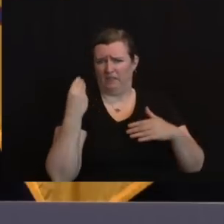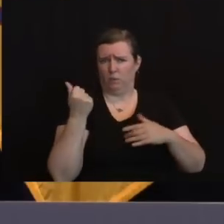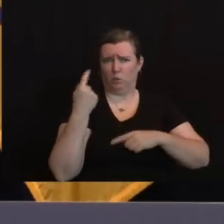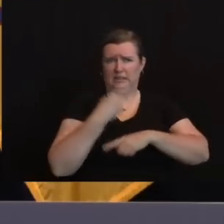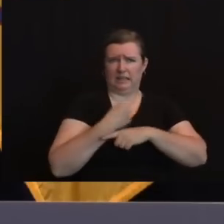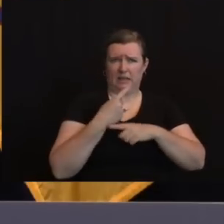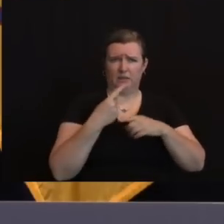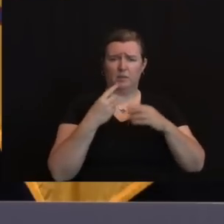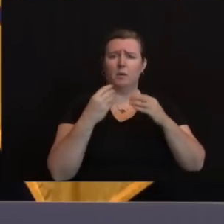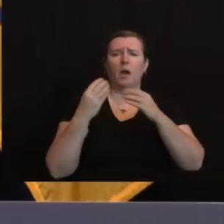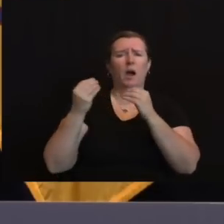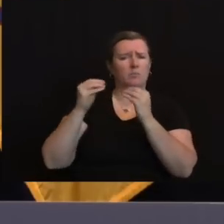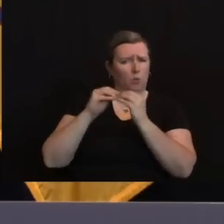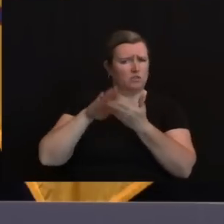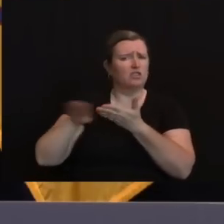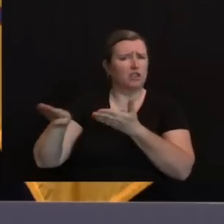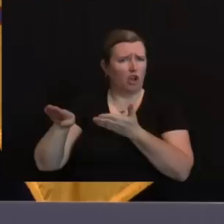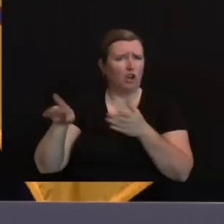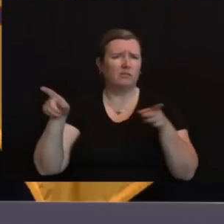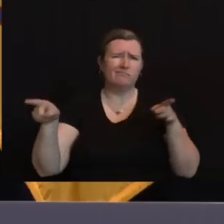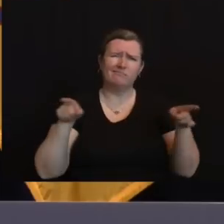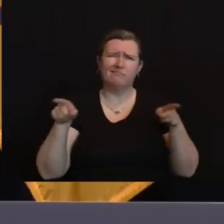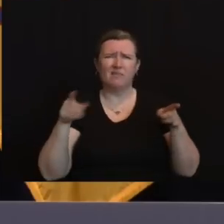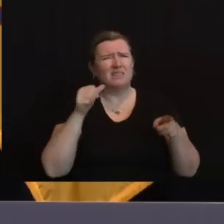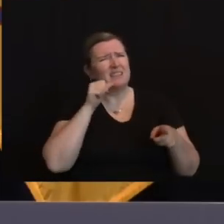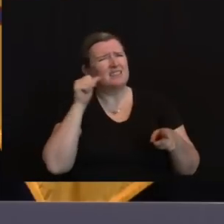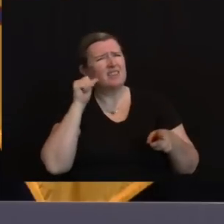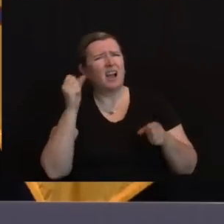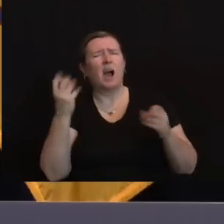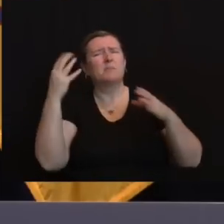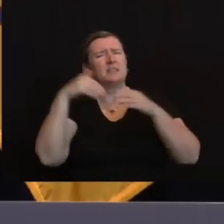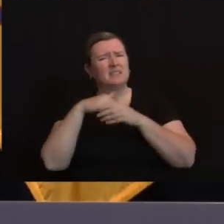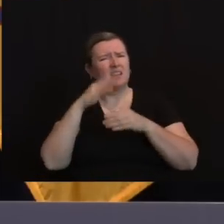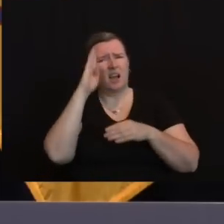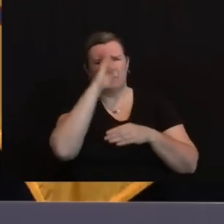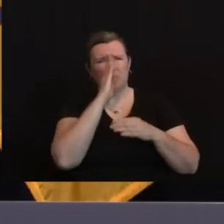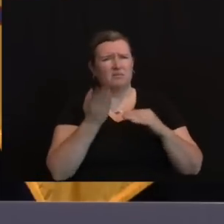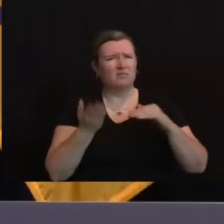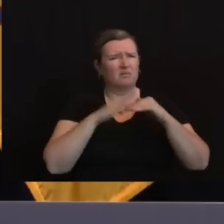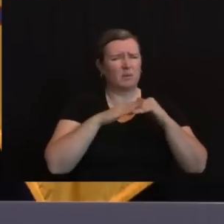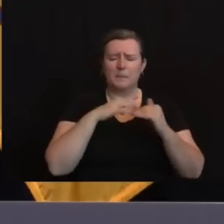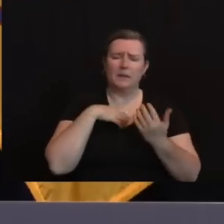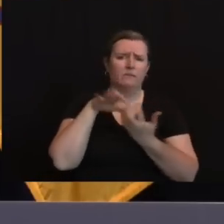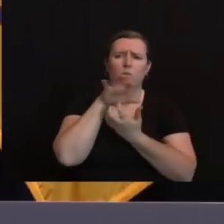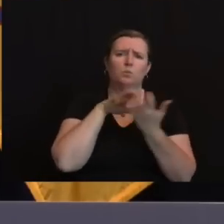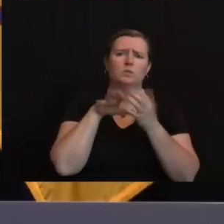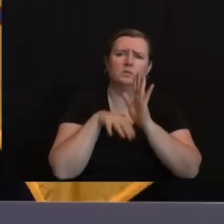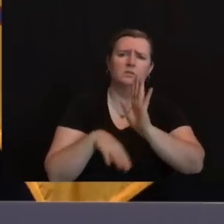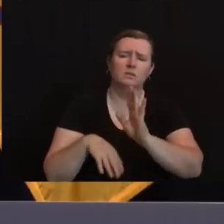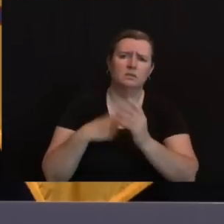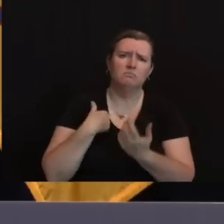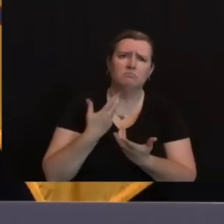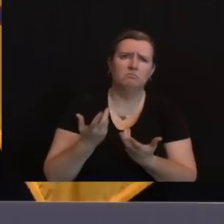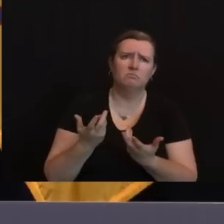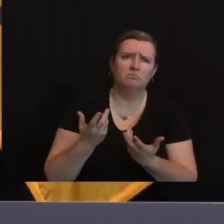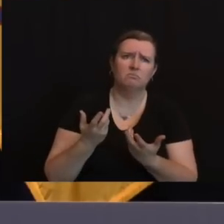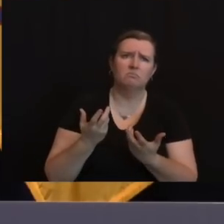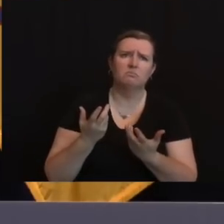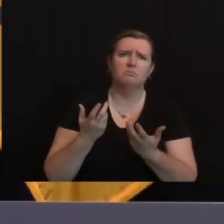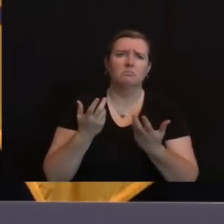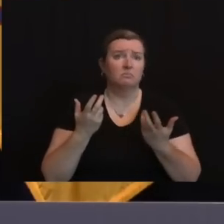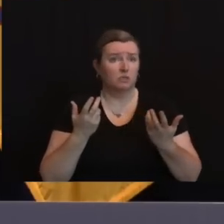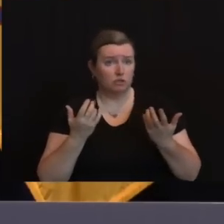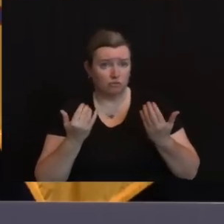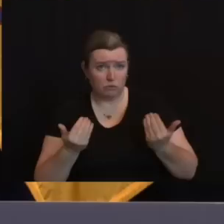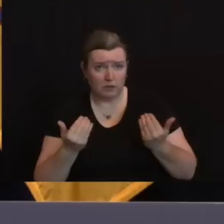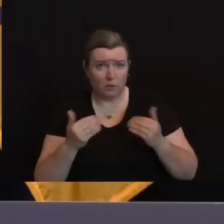but hospitalizations rose the other day. I just don't, how does that work? I'm a little confused. 2, do these new reopenings today or in the next few